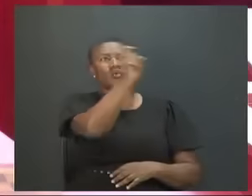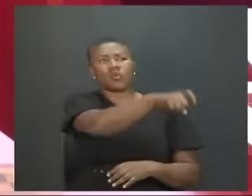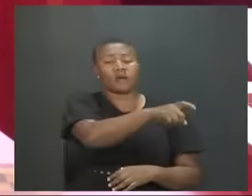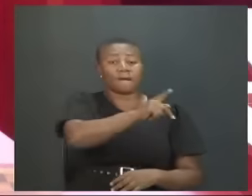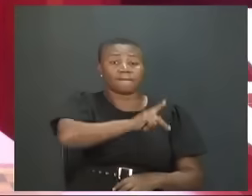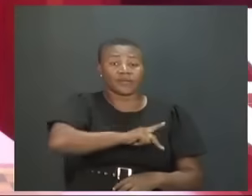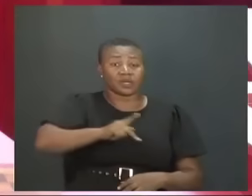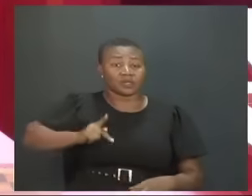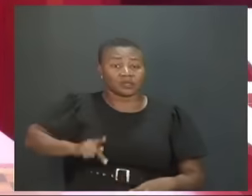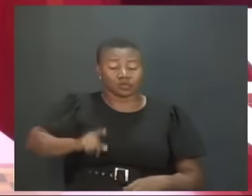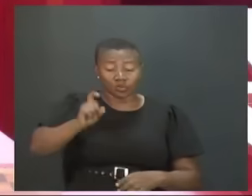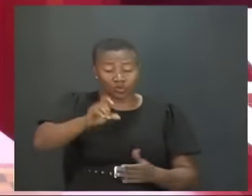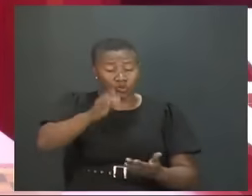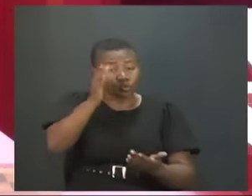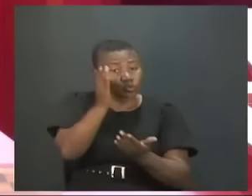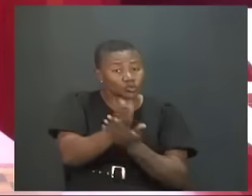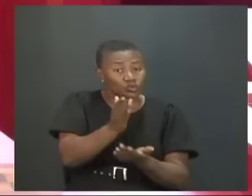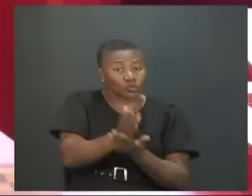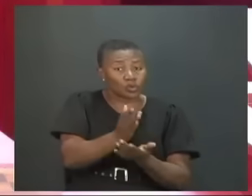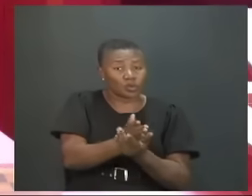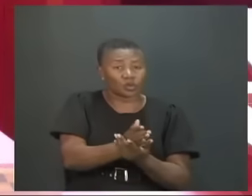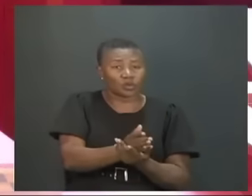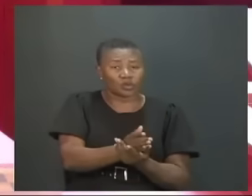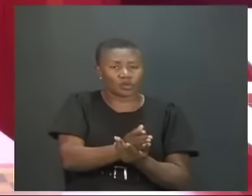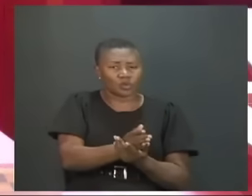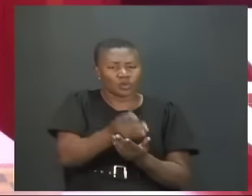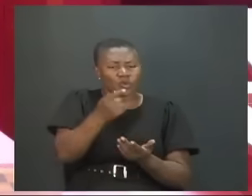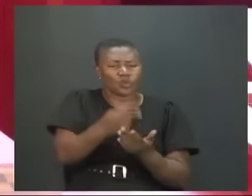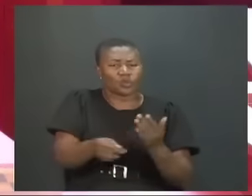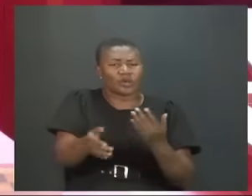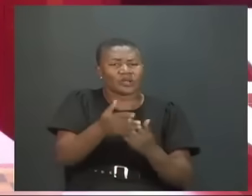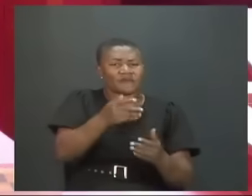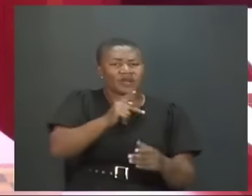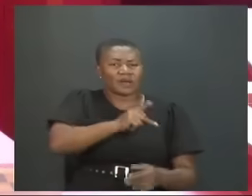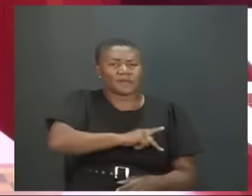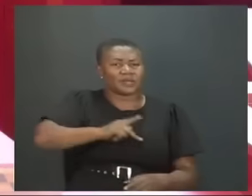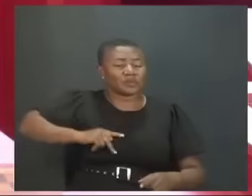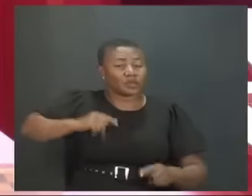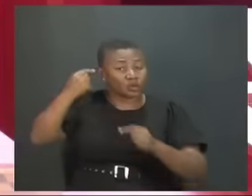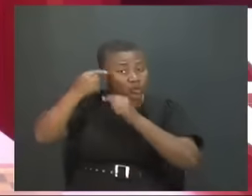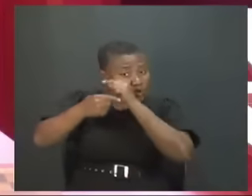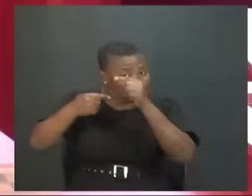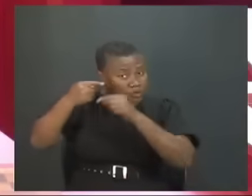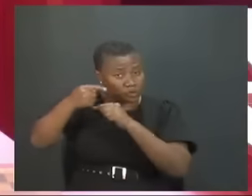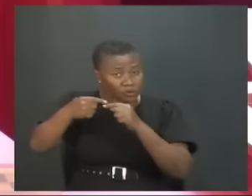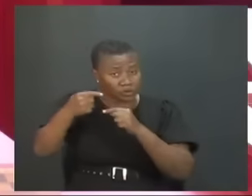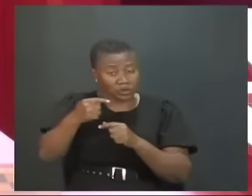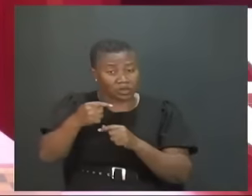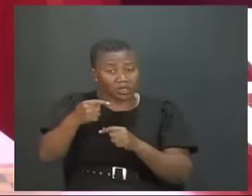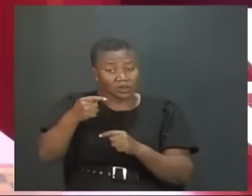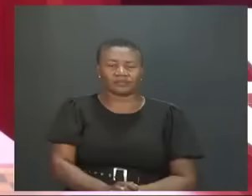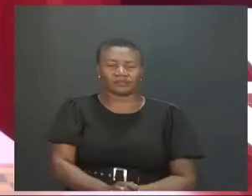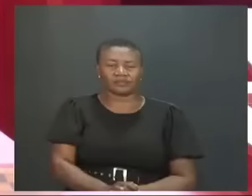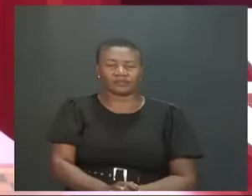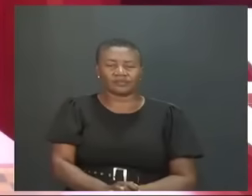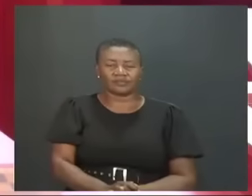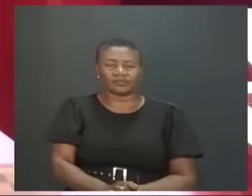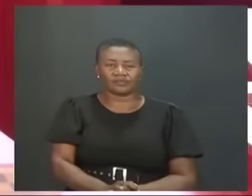that the House was considering on the grounds that they felt it was unconstitutional for